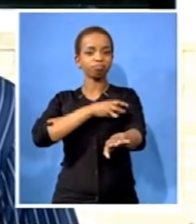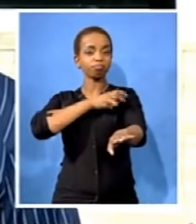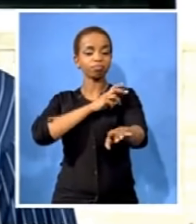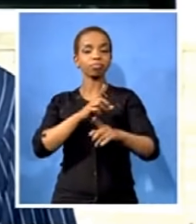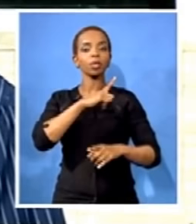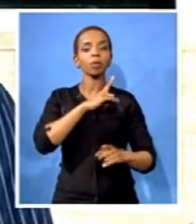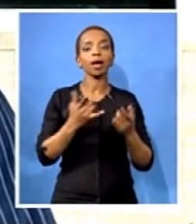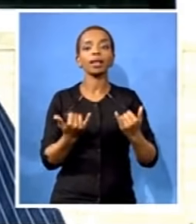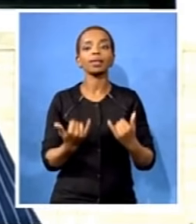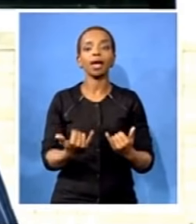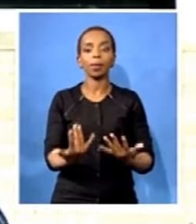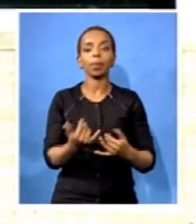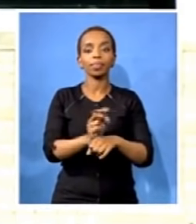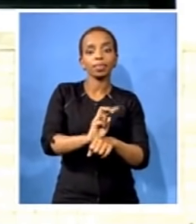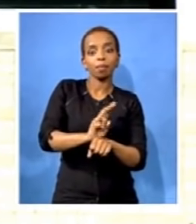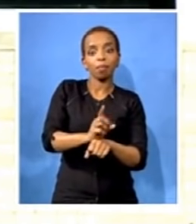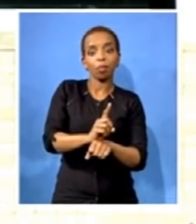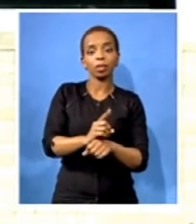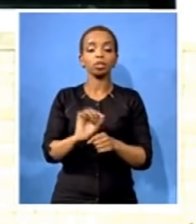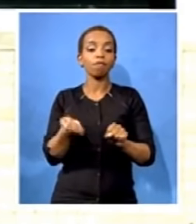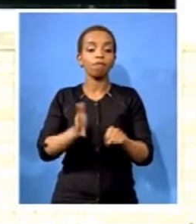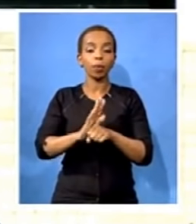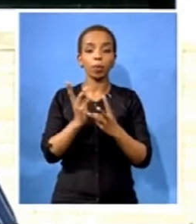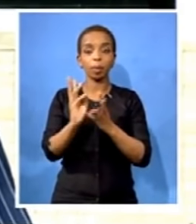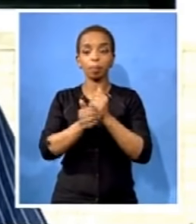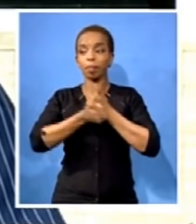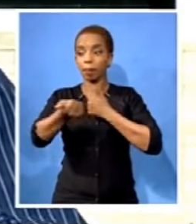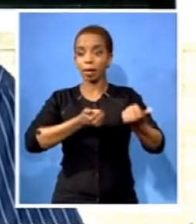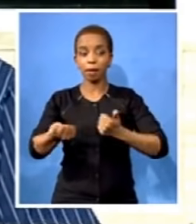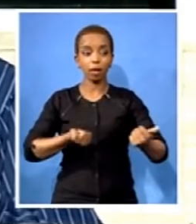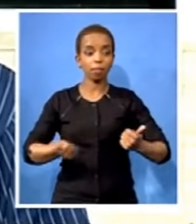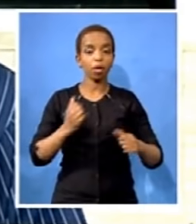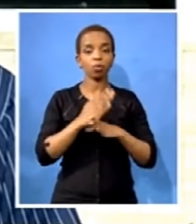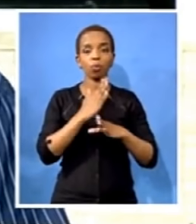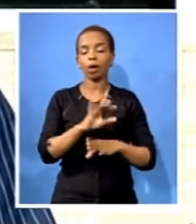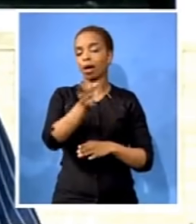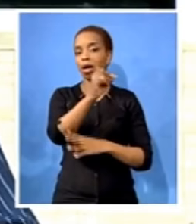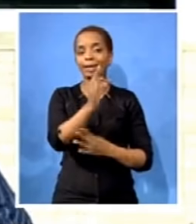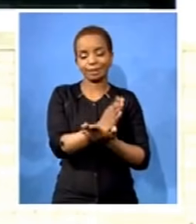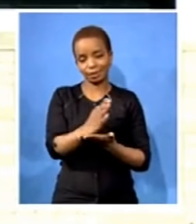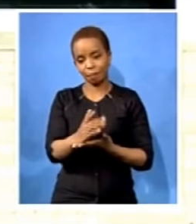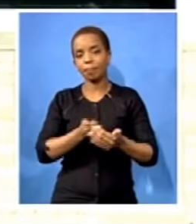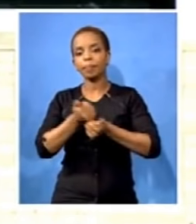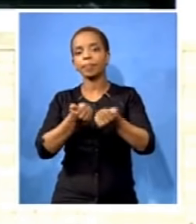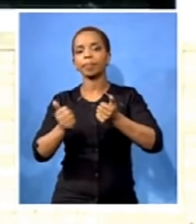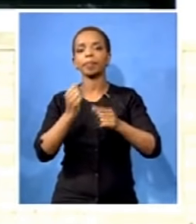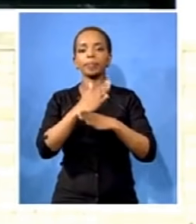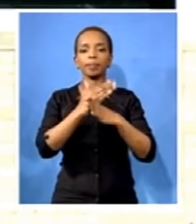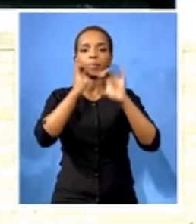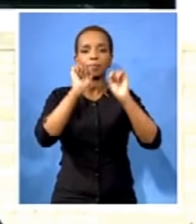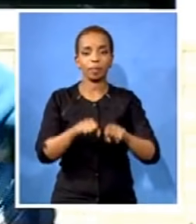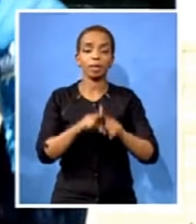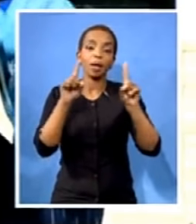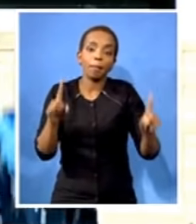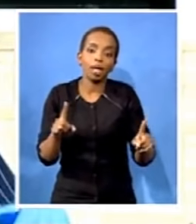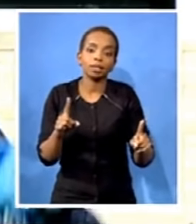work. But even that might be the case, it must operate within the standards.